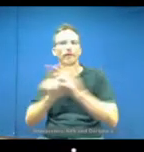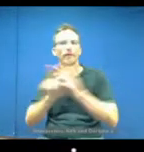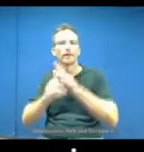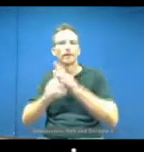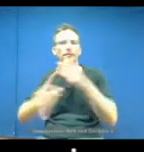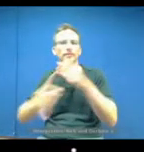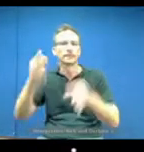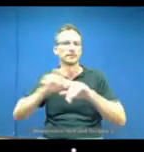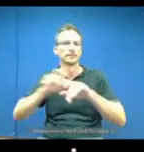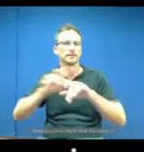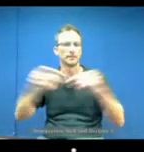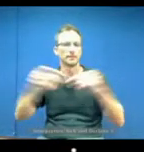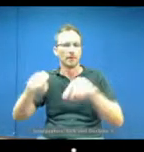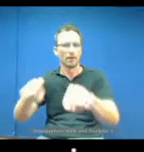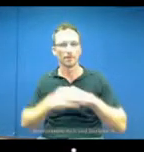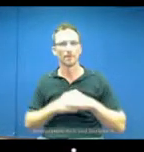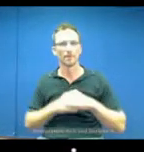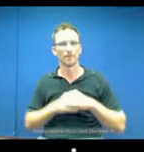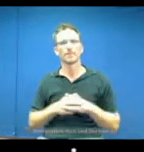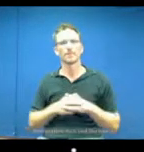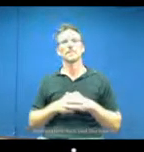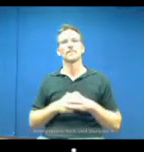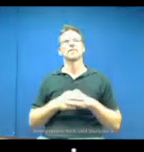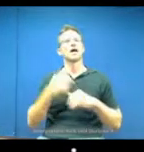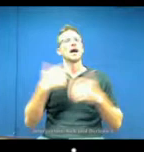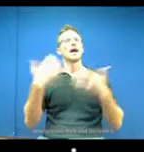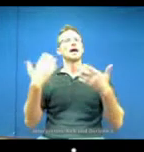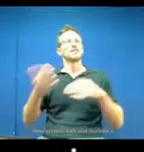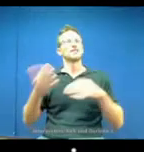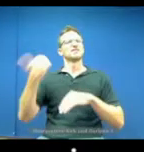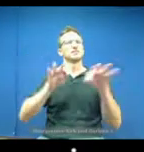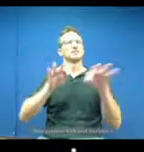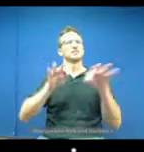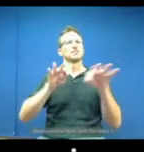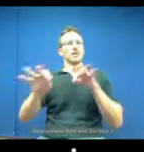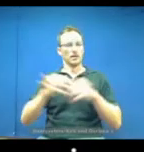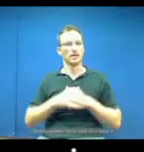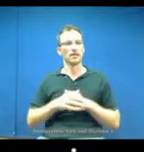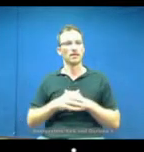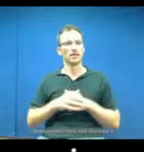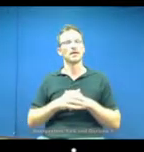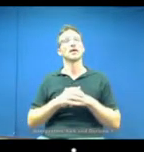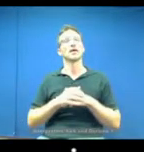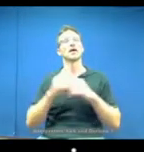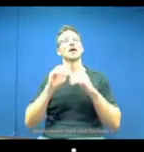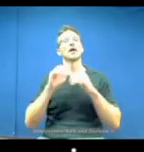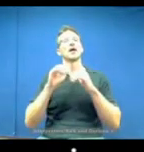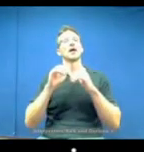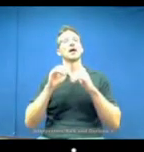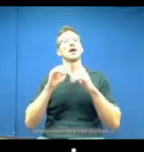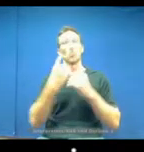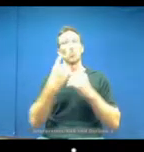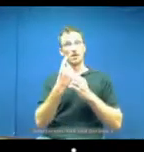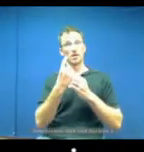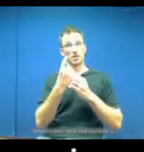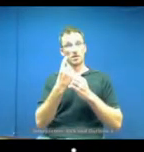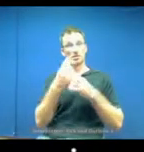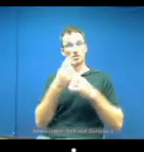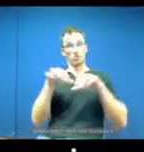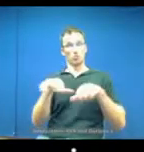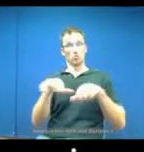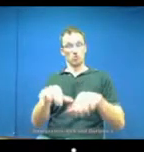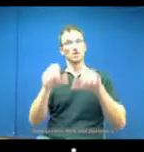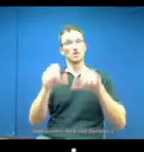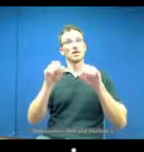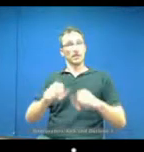I already mentioned how the same conduct can form the basis of a criminal